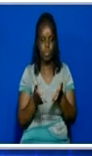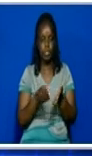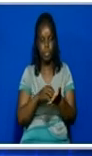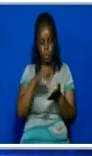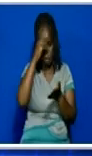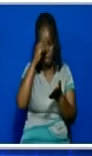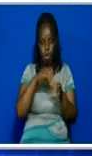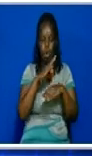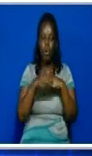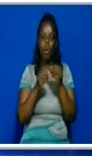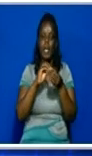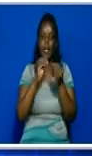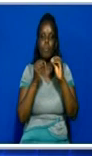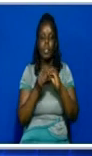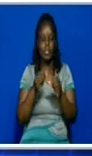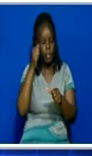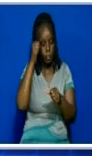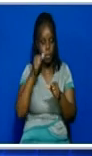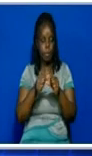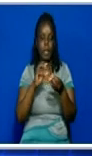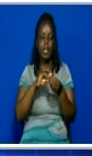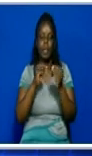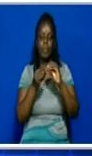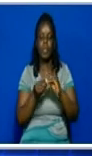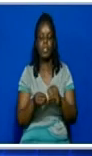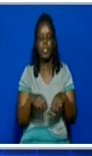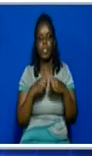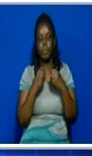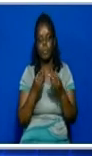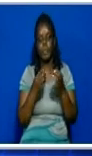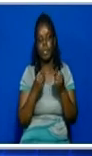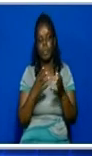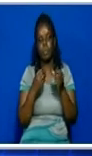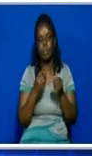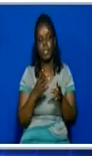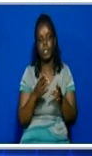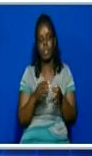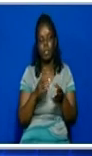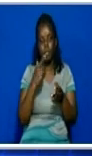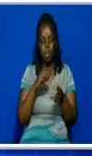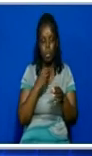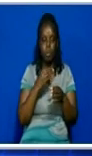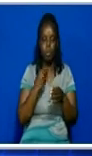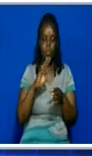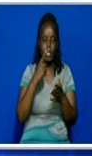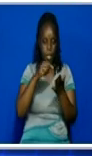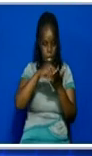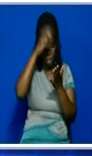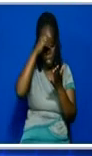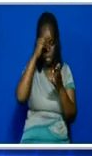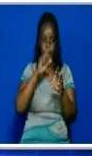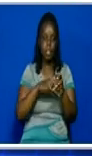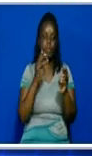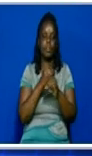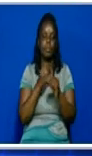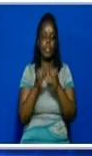on whole numbers. Remember, numbers will make up most or literally all of their learning when it comes to mathematics, even in the